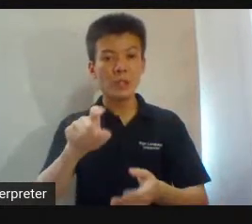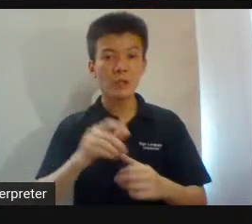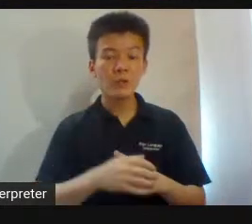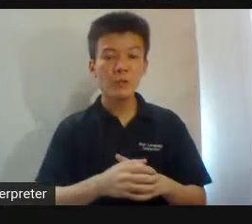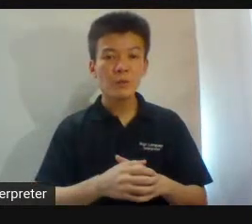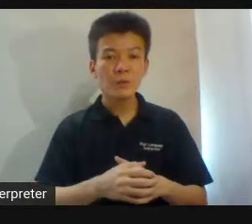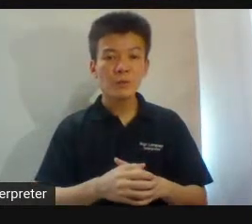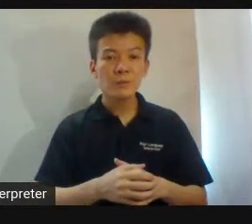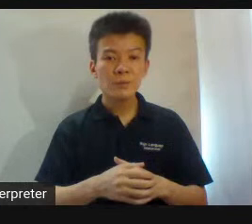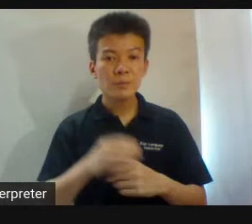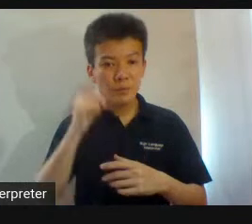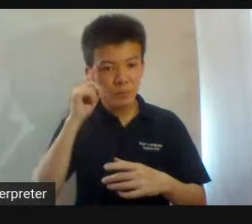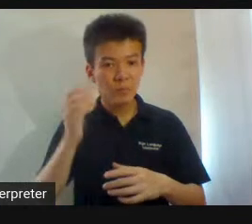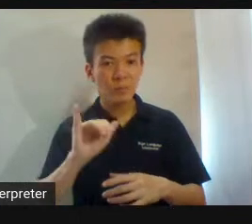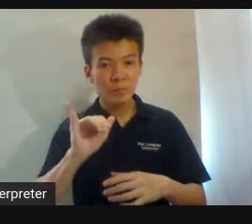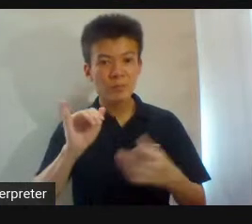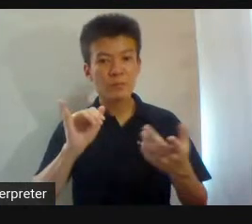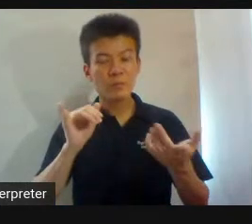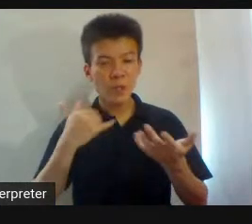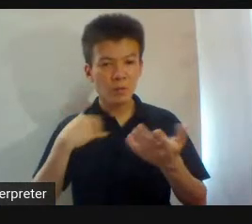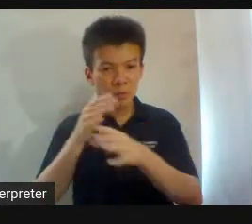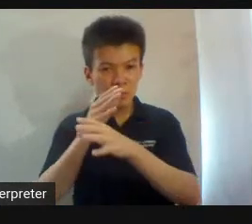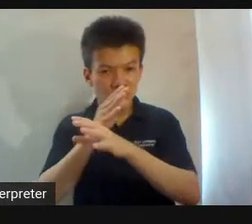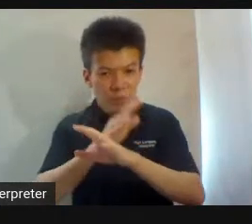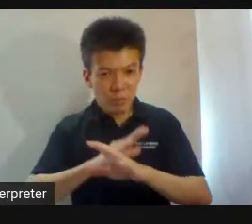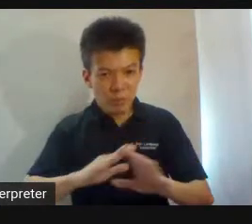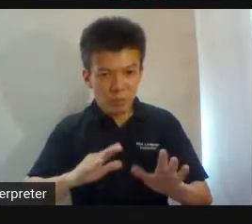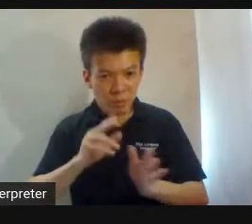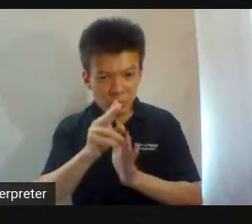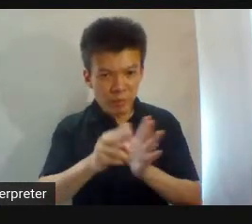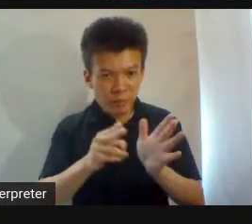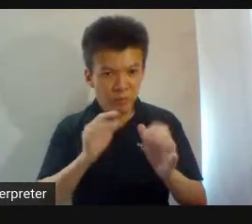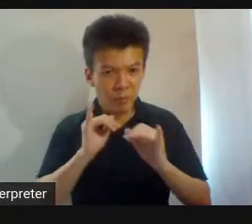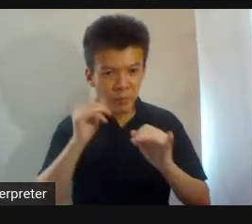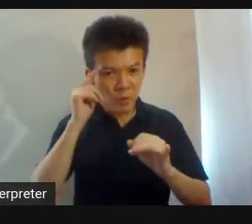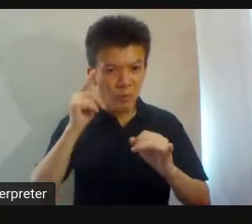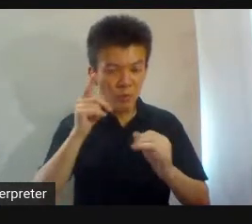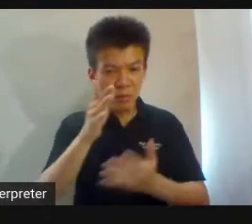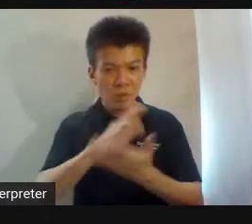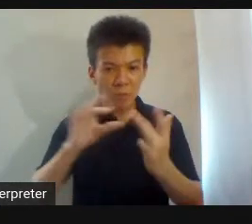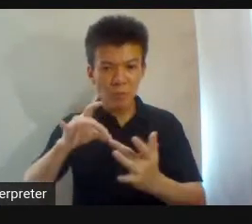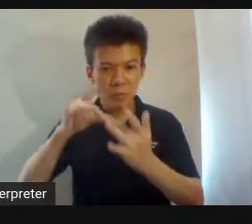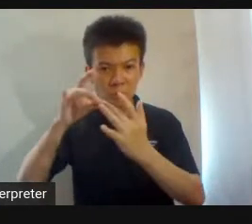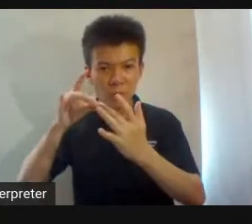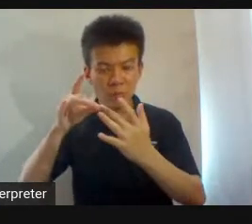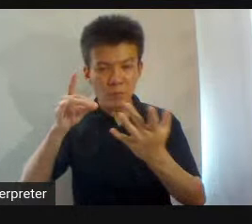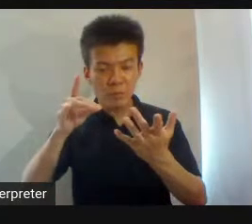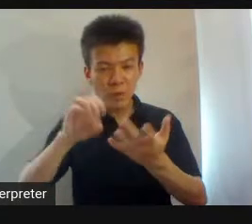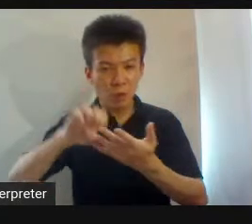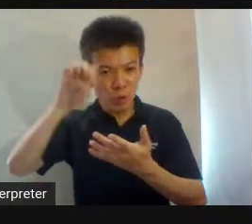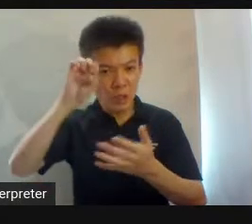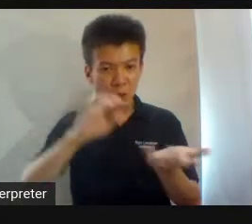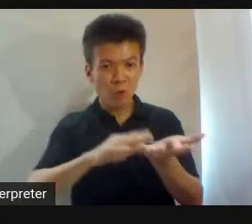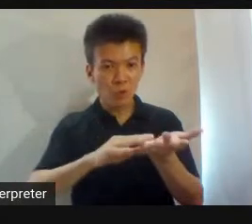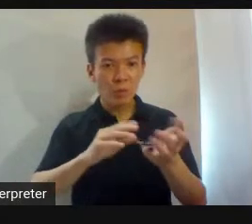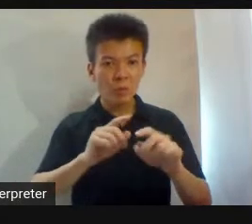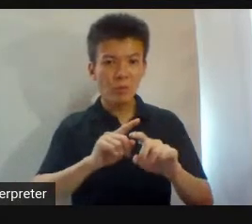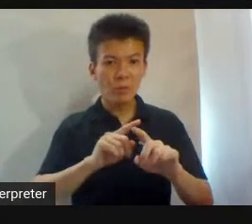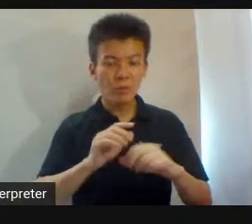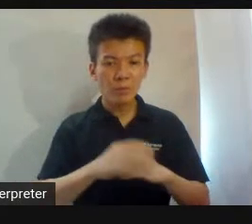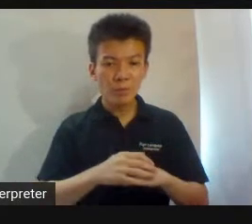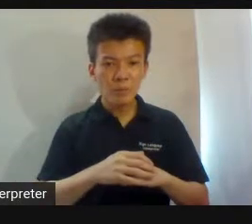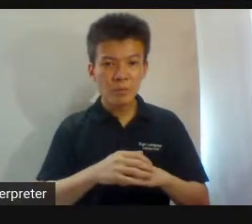think there have been things like quiet hour that's been introduced for a number of special education schools. But I think it's also